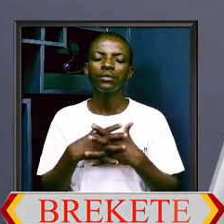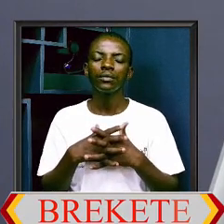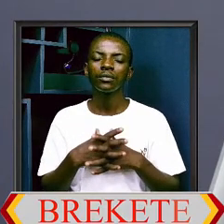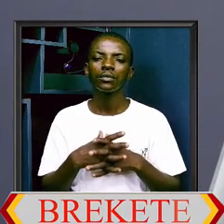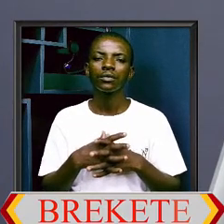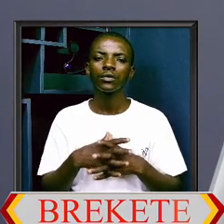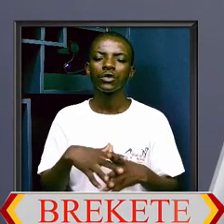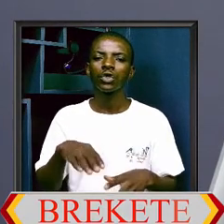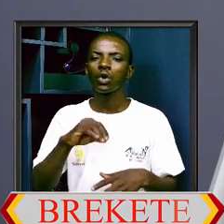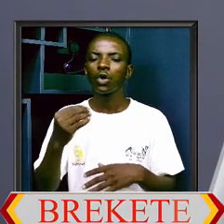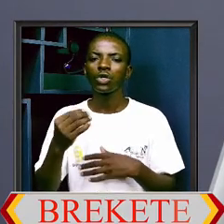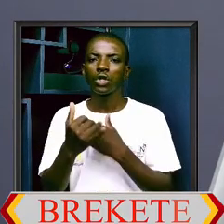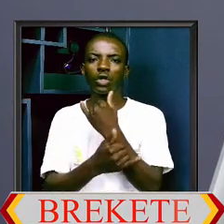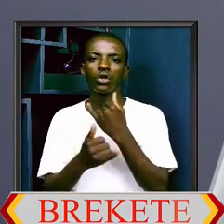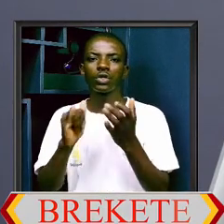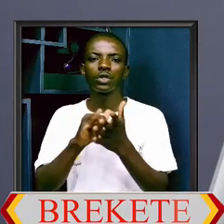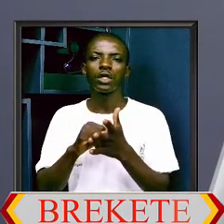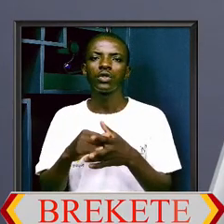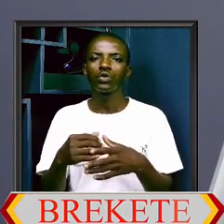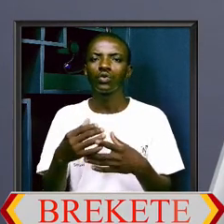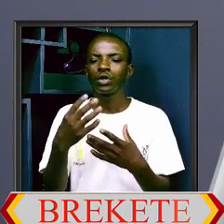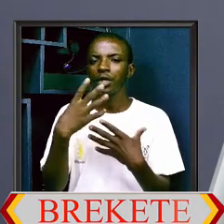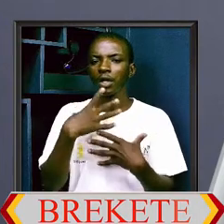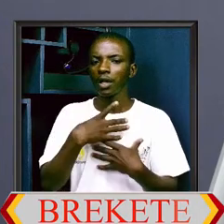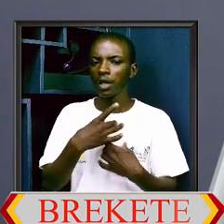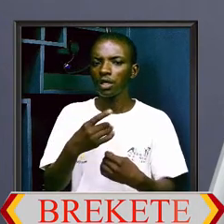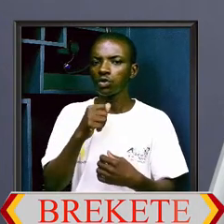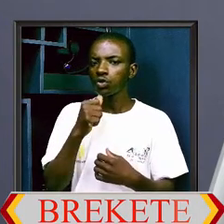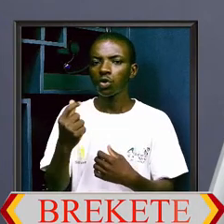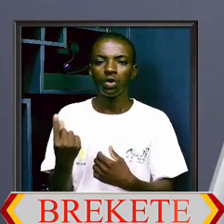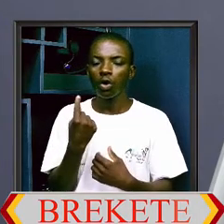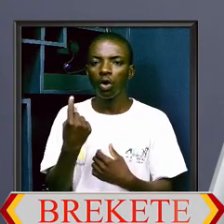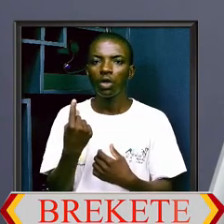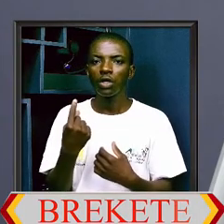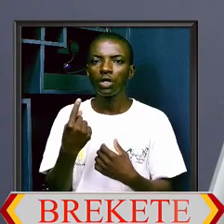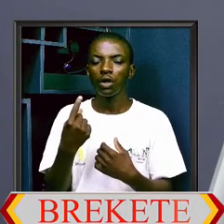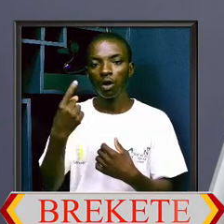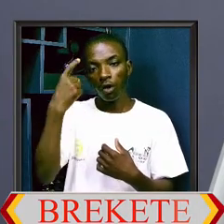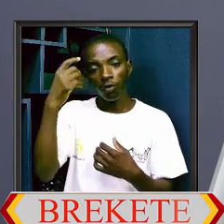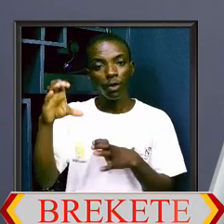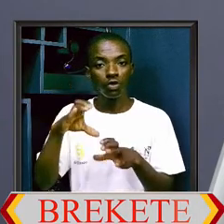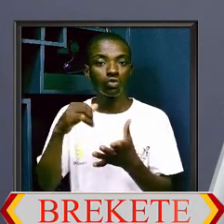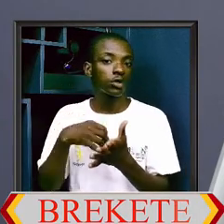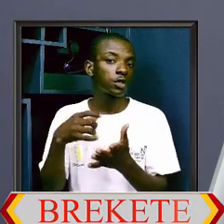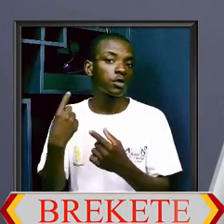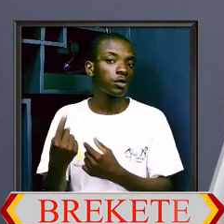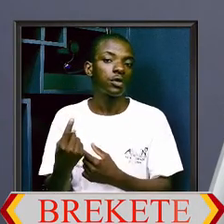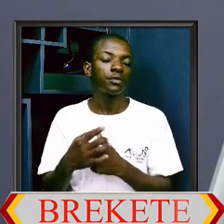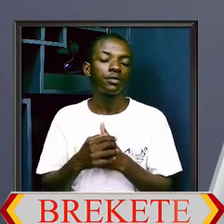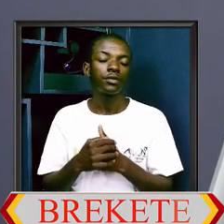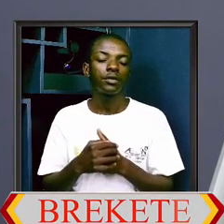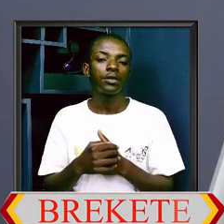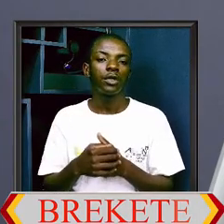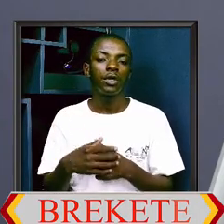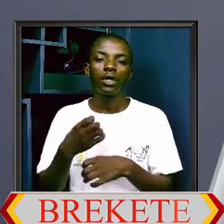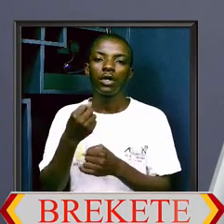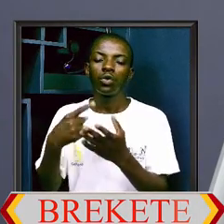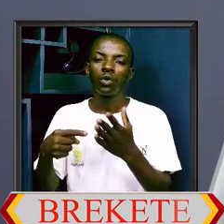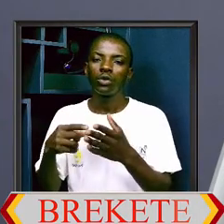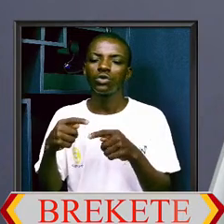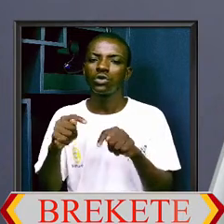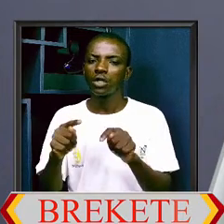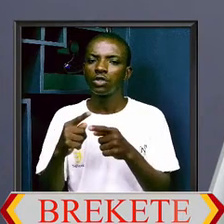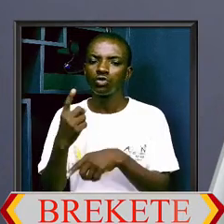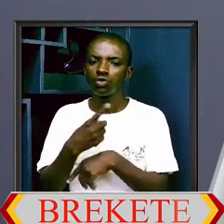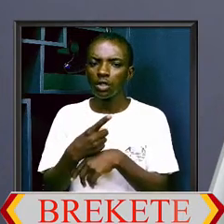forward other countries we they admire know be only government do them you get what we